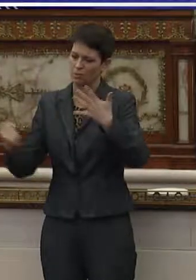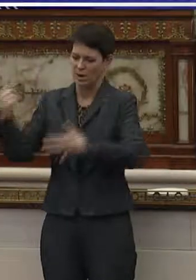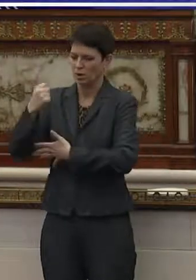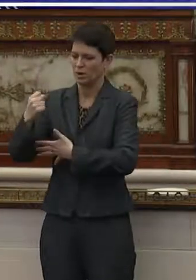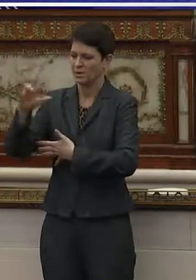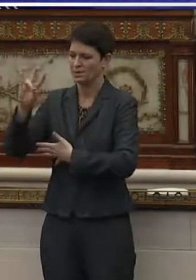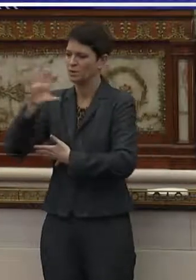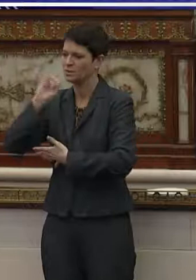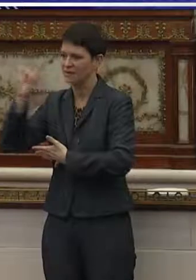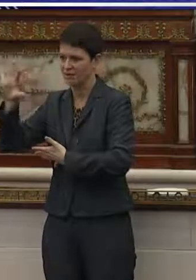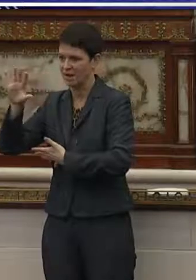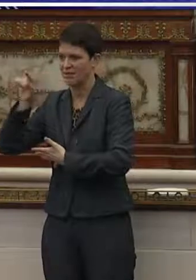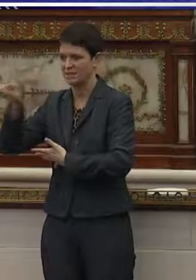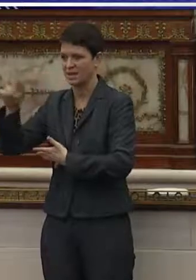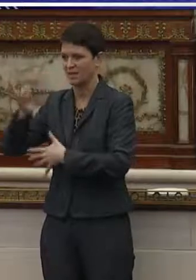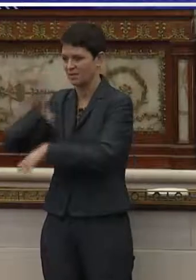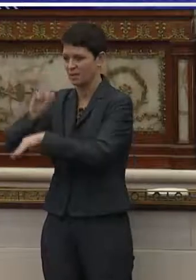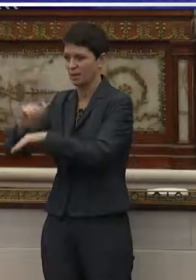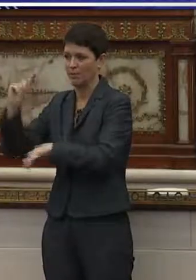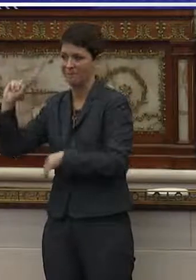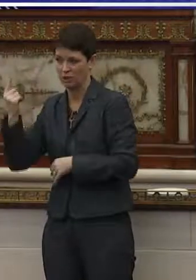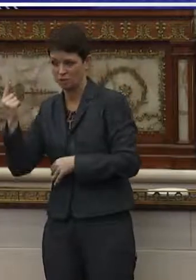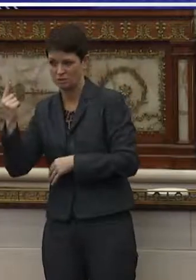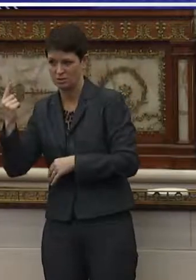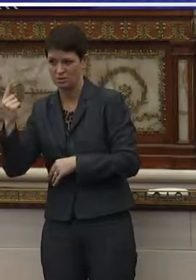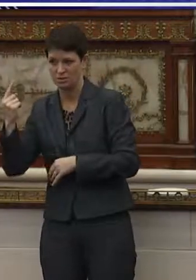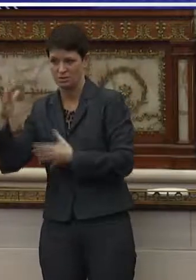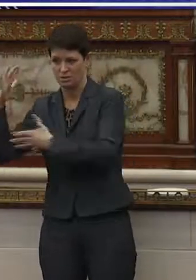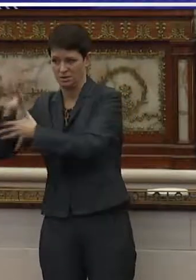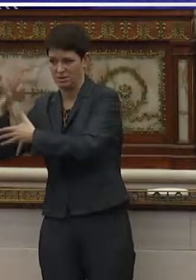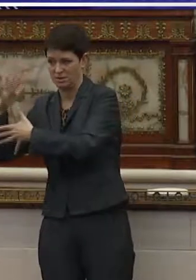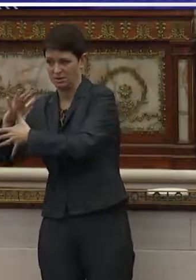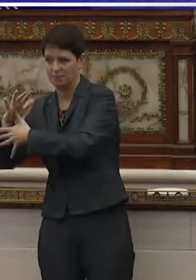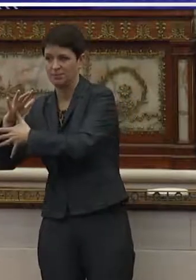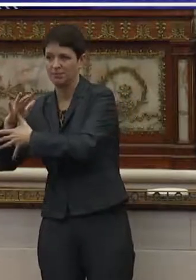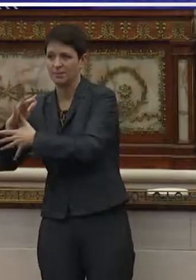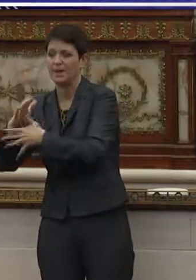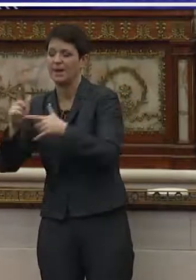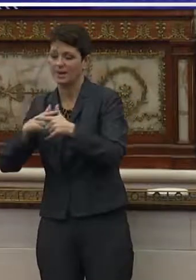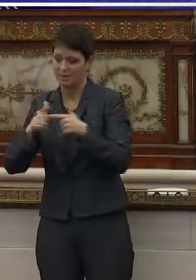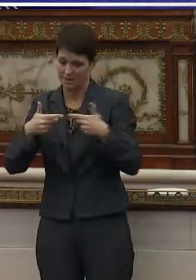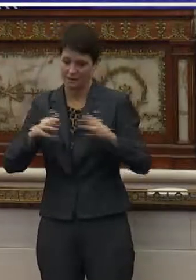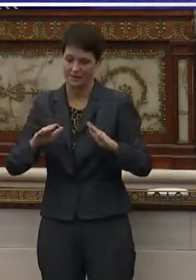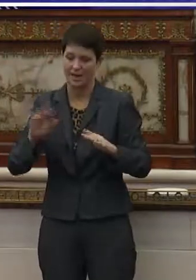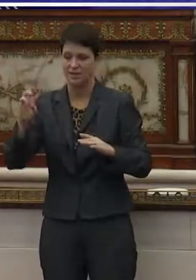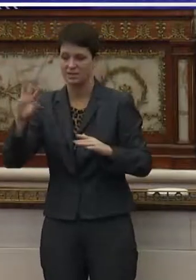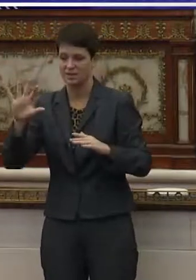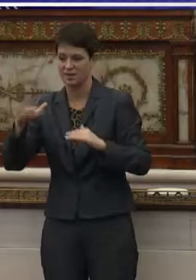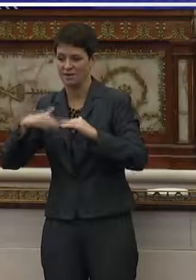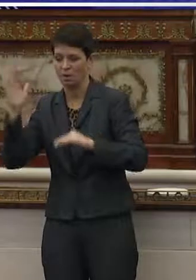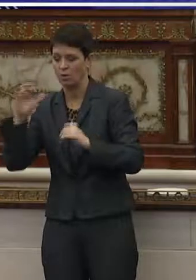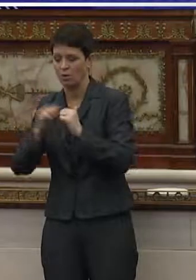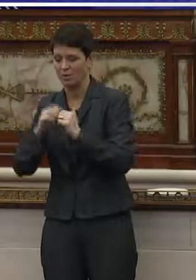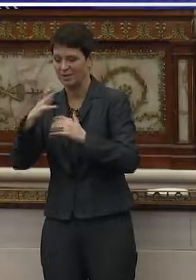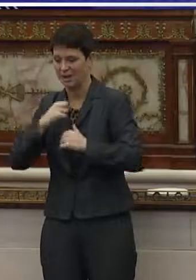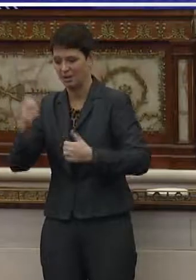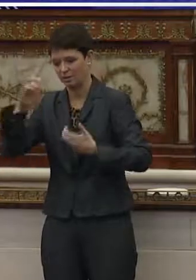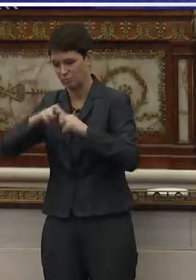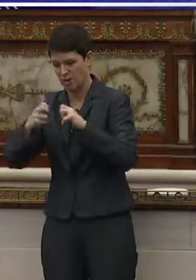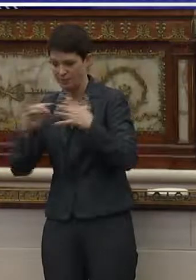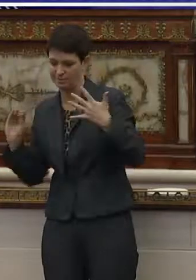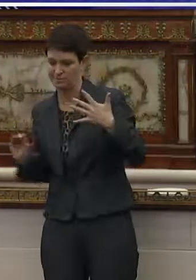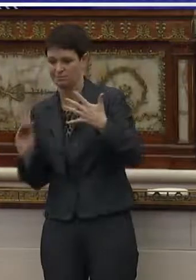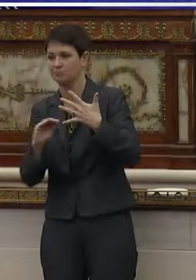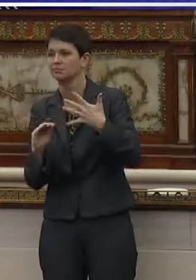75 and over as they would get their appointments first, and then allow 65 with health conditions in there,